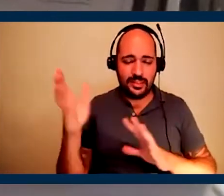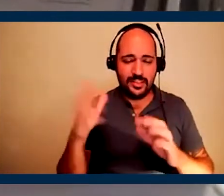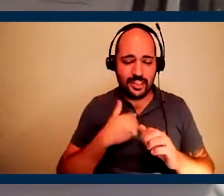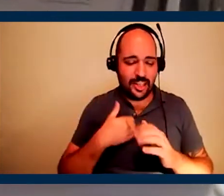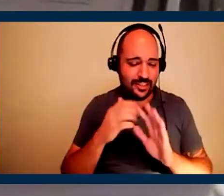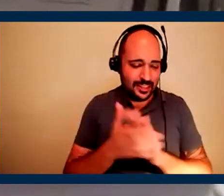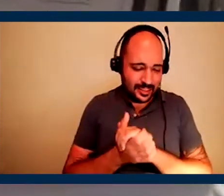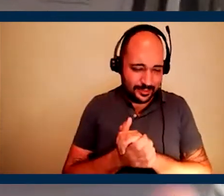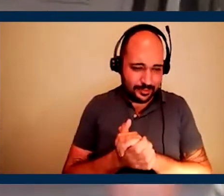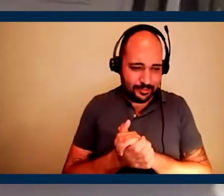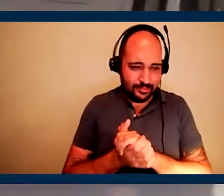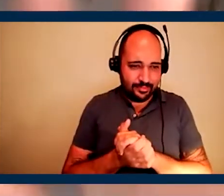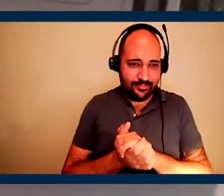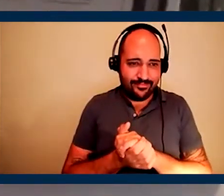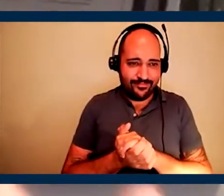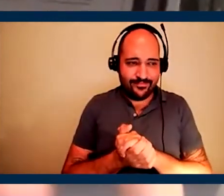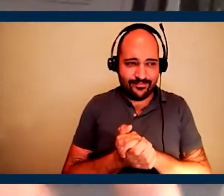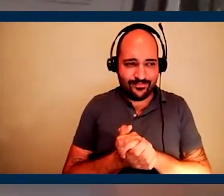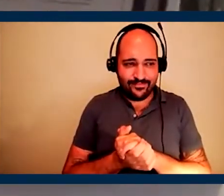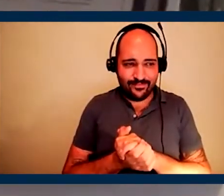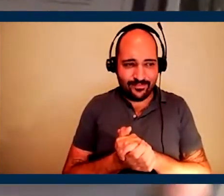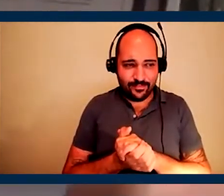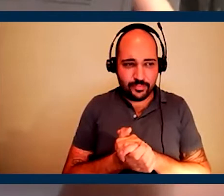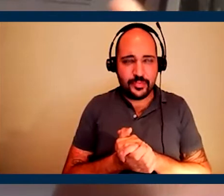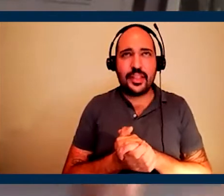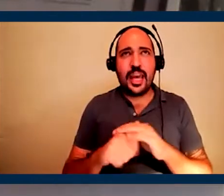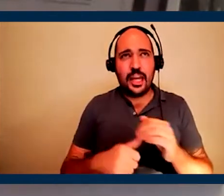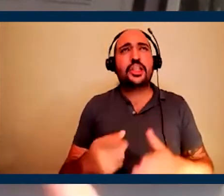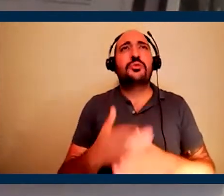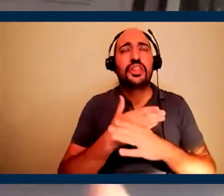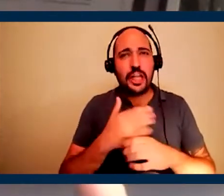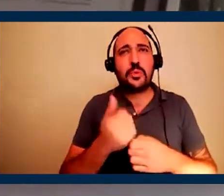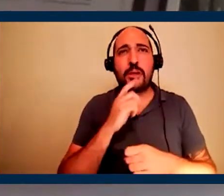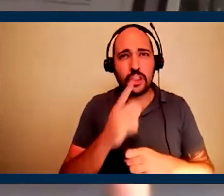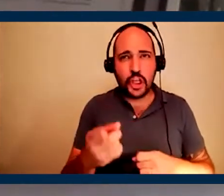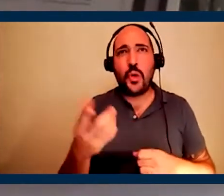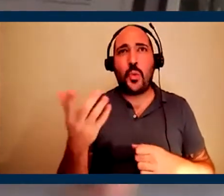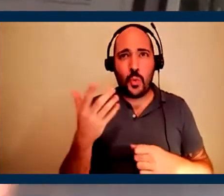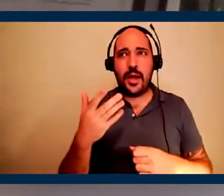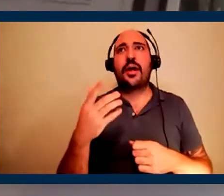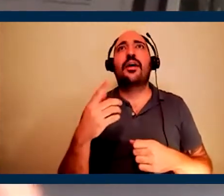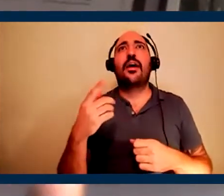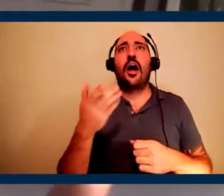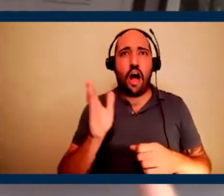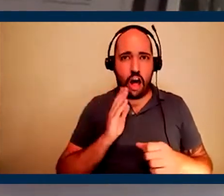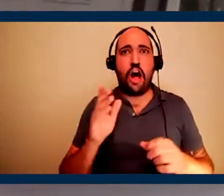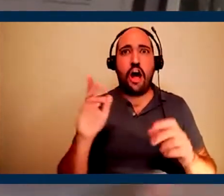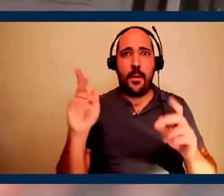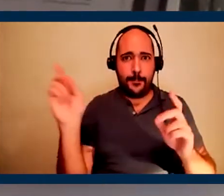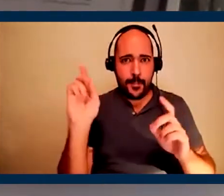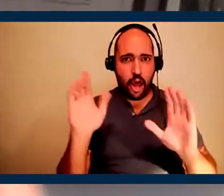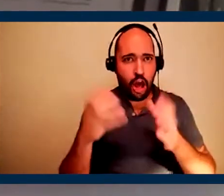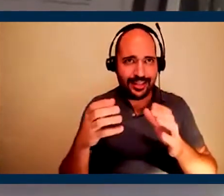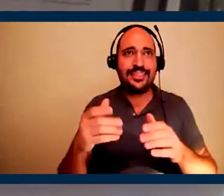that. Can you share some of the, what the caucus is doing to ensure that our party is advancing justice for Black people, not just supporting